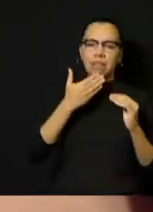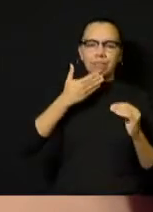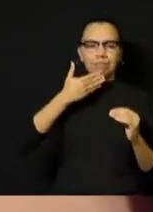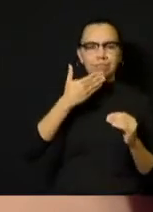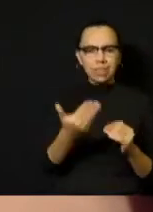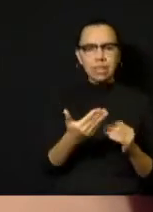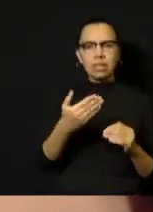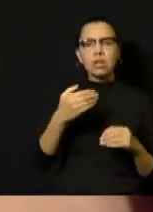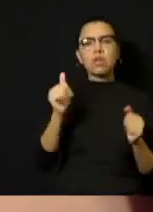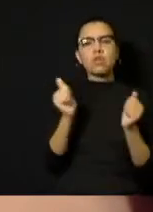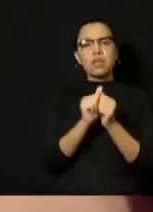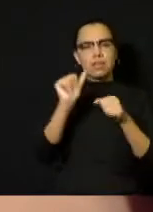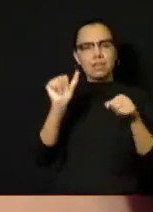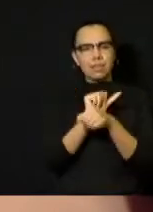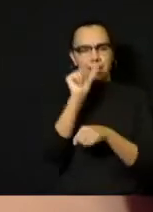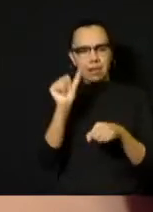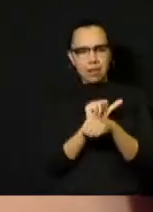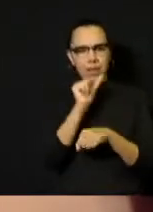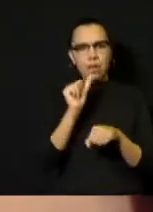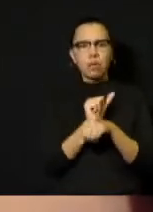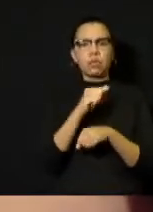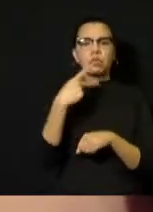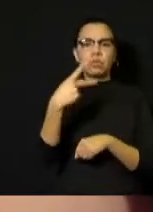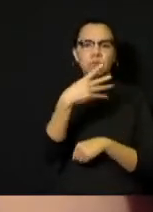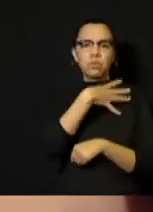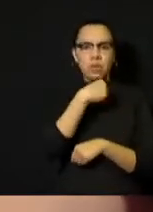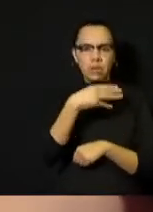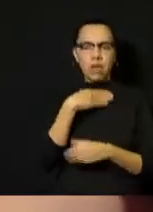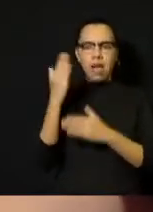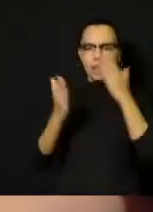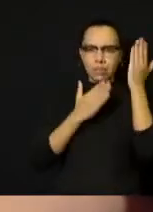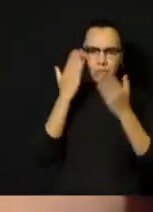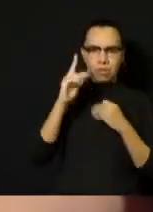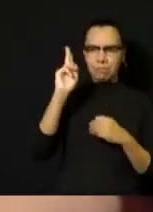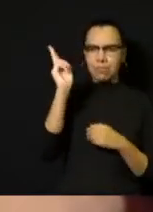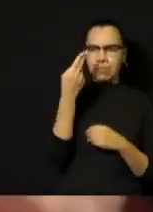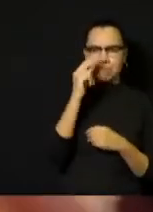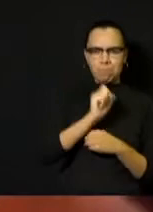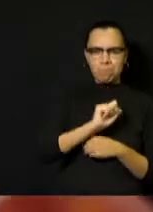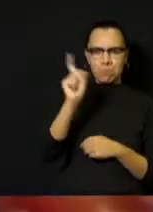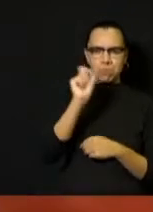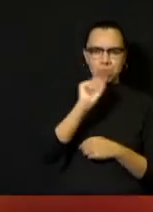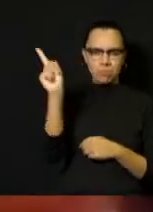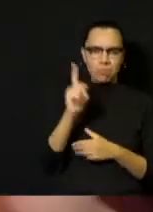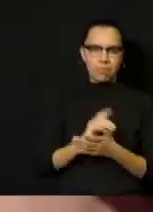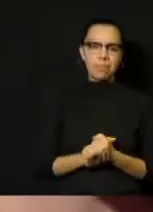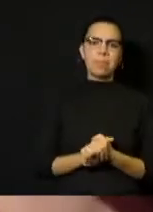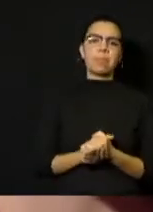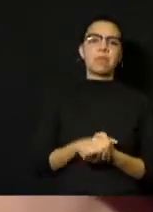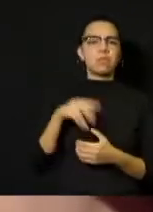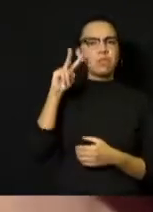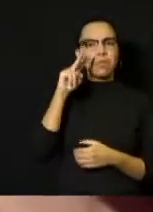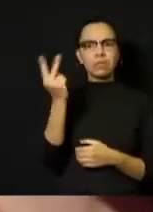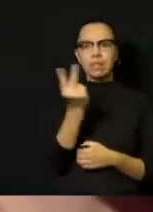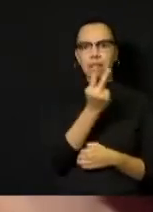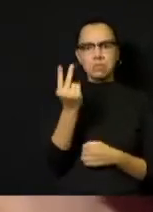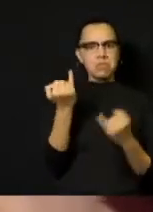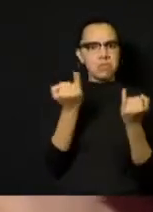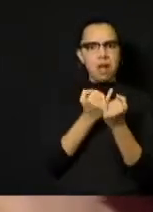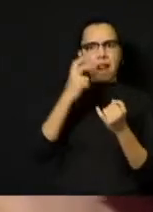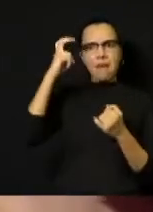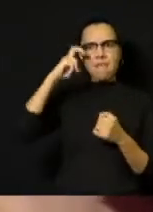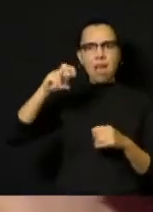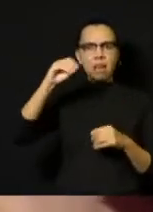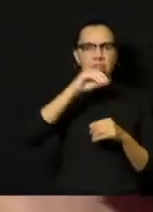house, driving a nice automobile, with your kids studying in top universities.